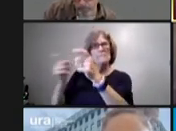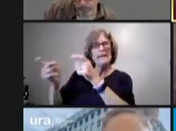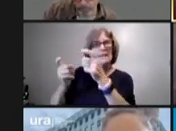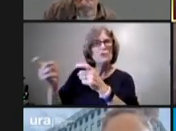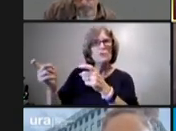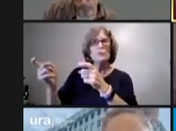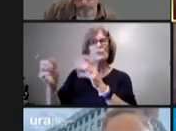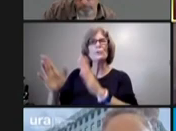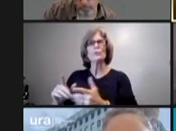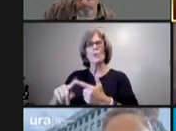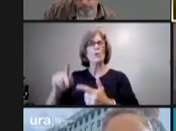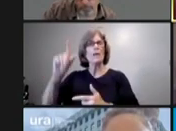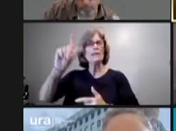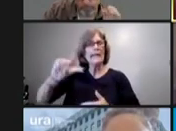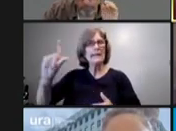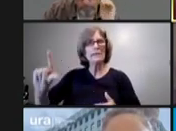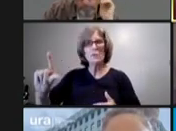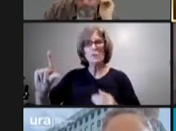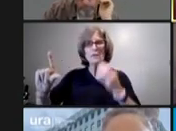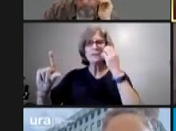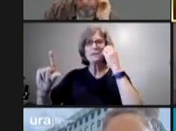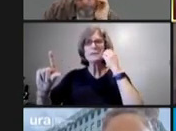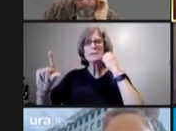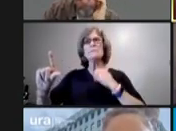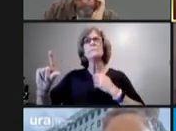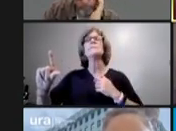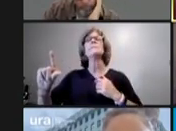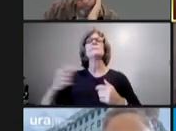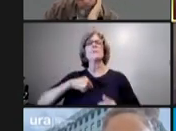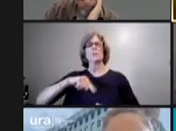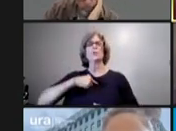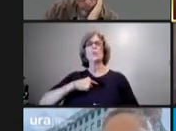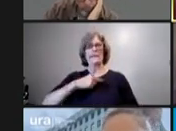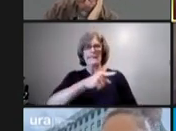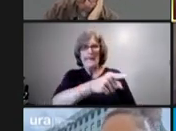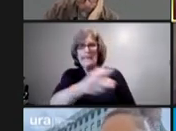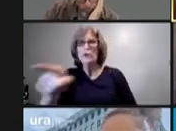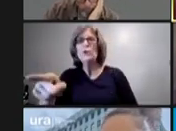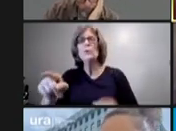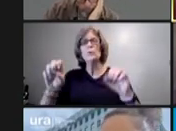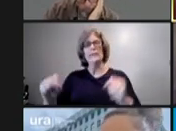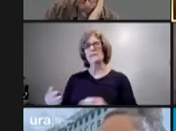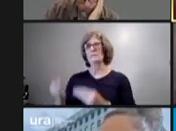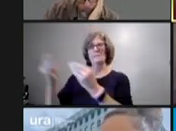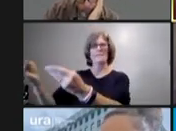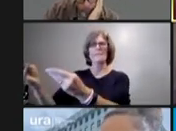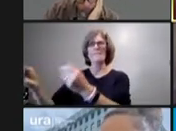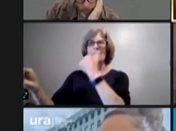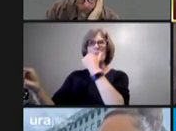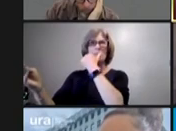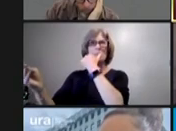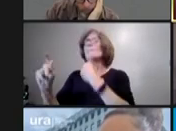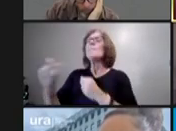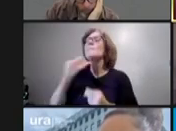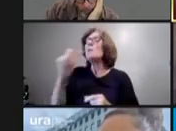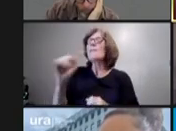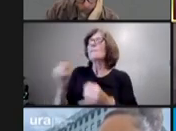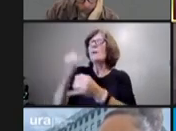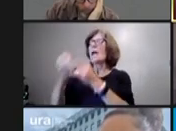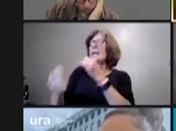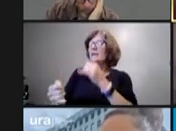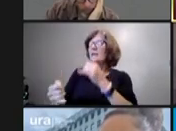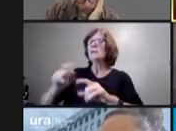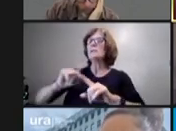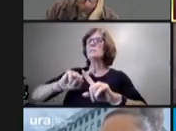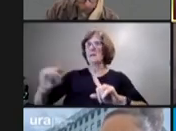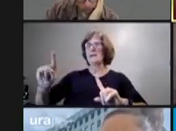been selected, is that what can be provided at this stage, it doesn't have to be final, but to make sure it's intentional, is